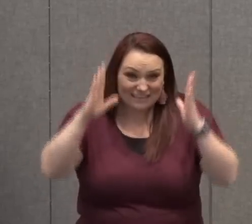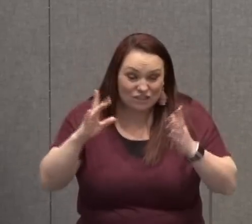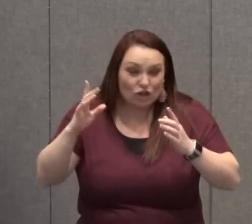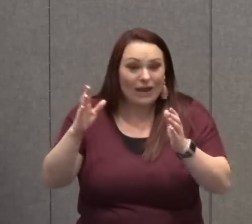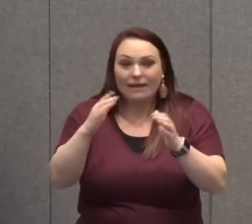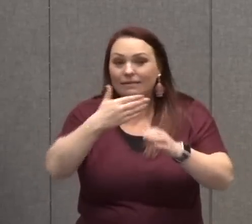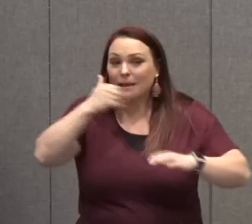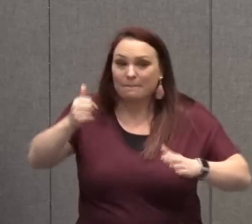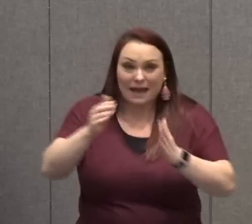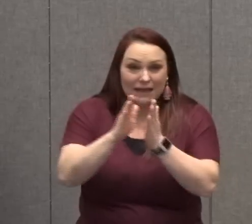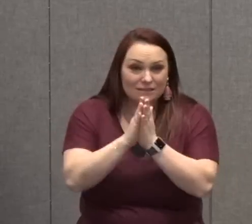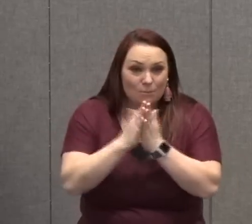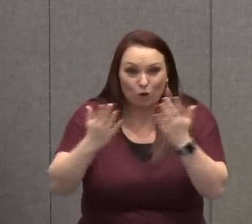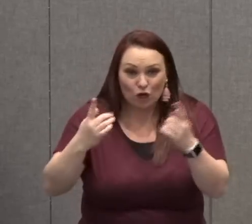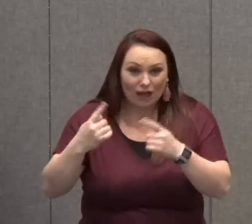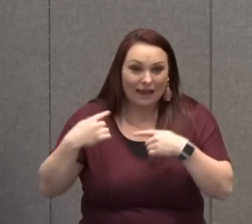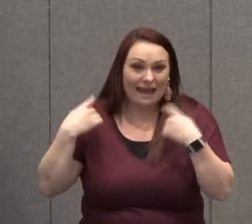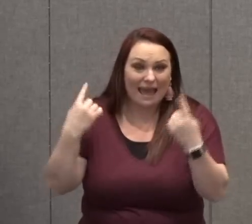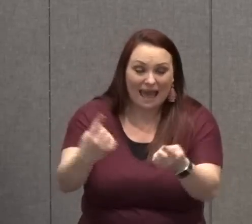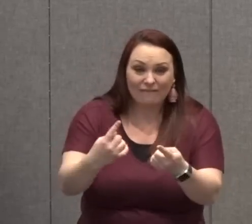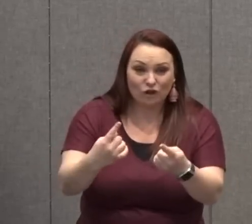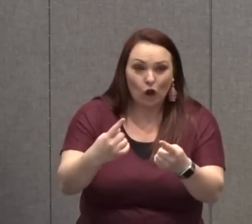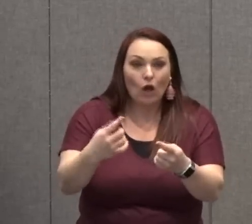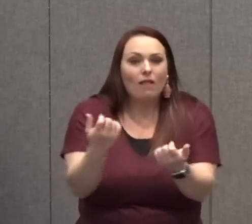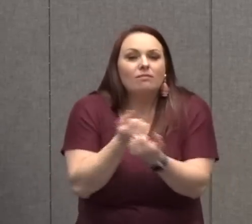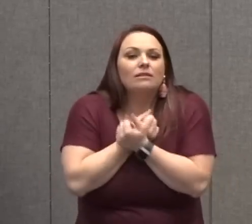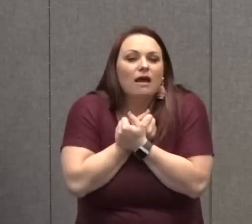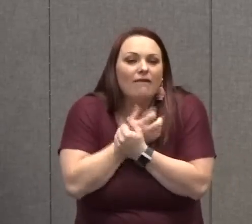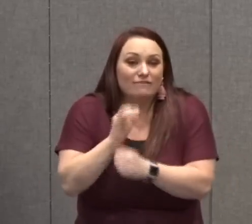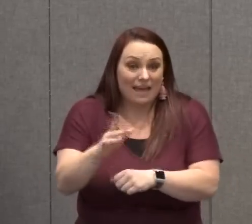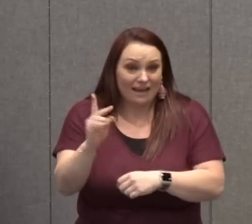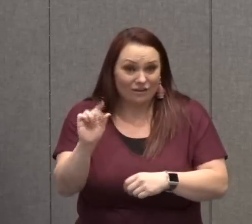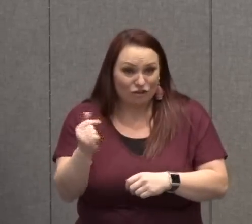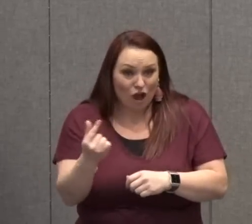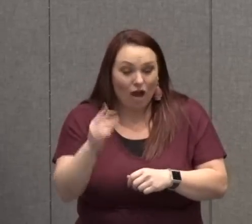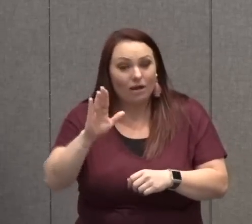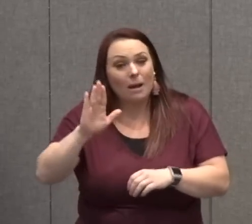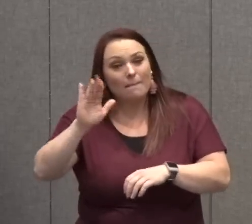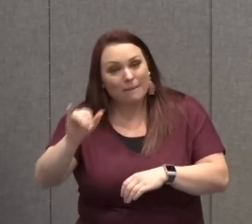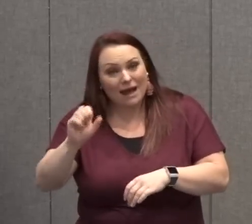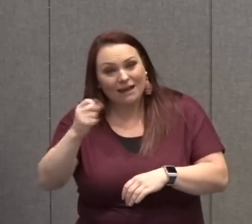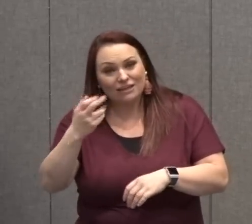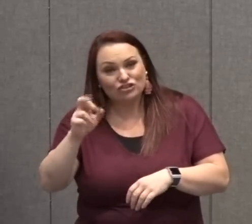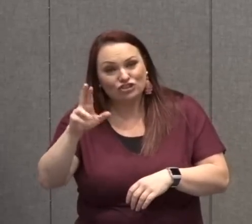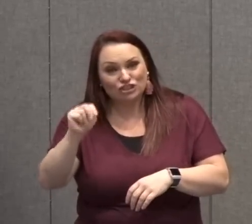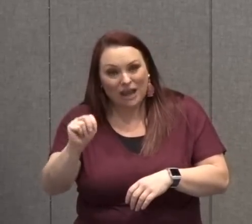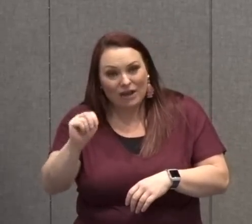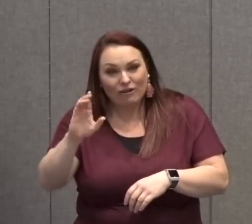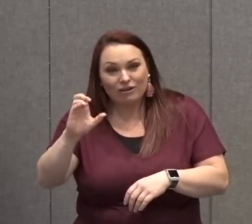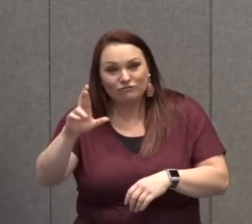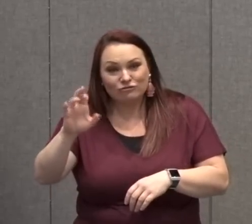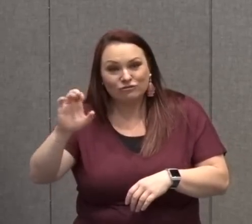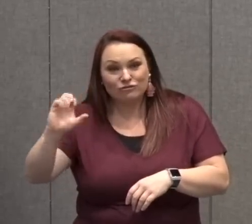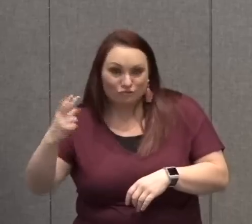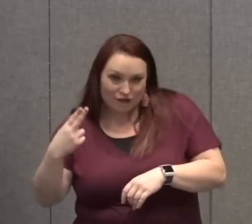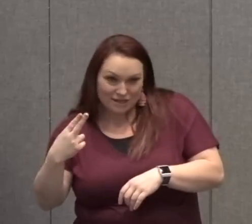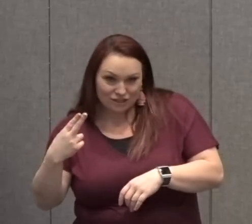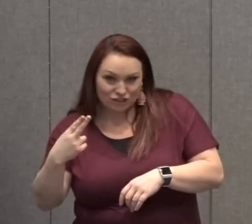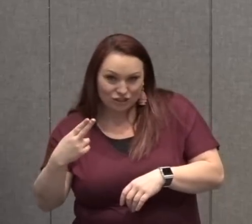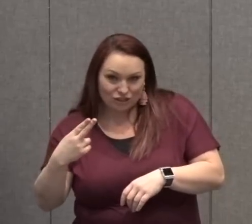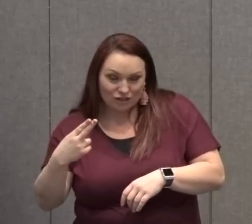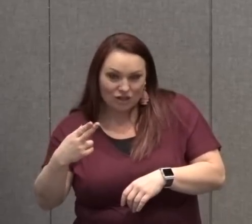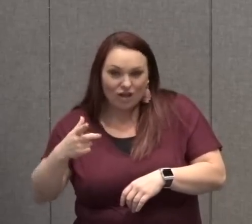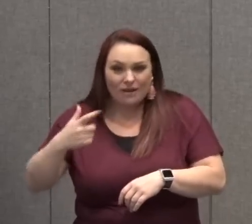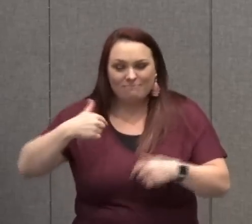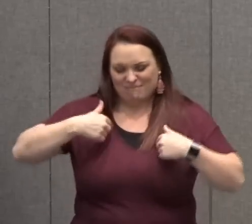ever love that dog by Sharon Creech and who just won 200 more points oh this one did right here